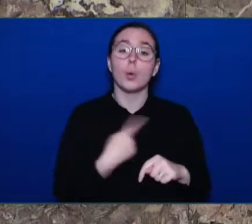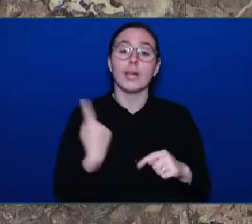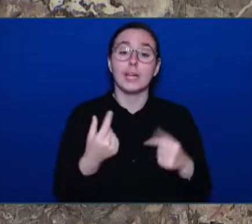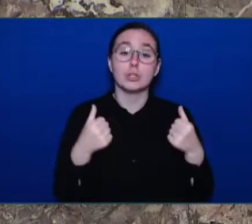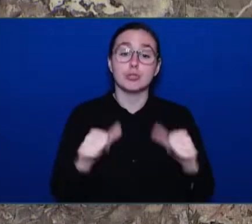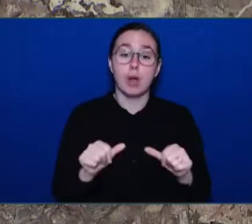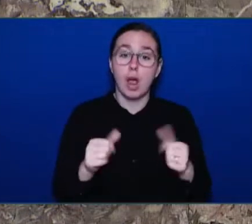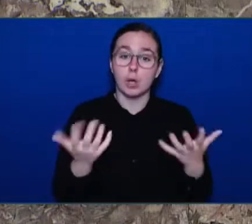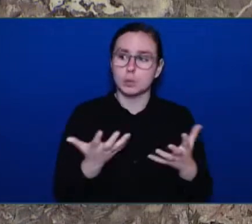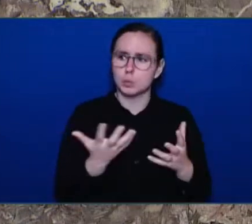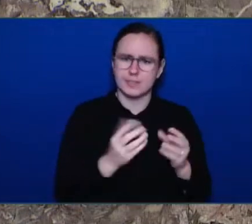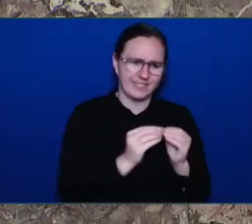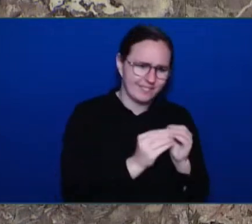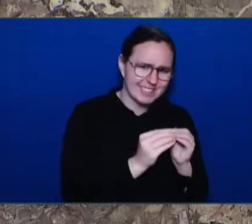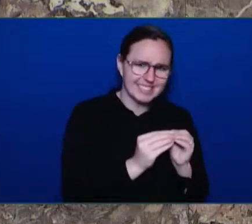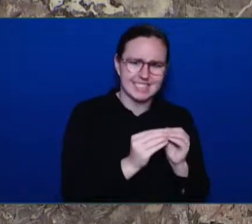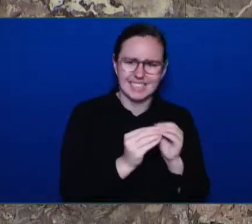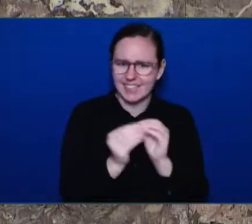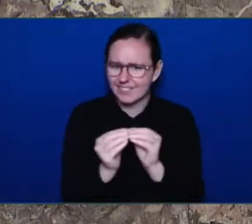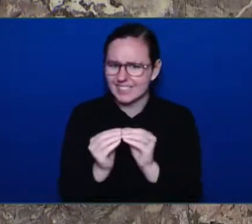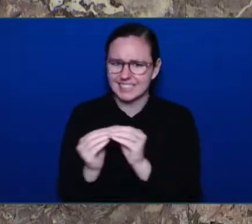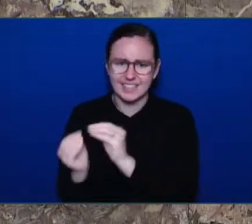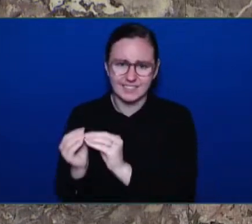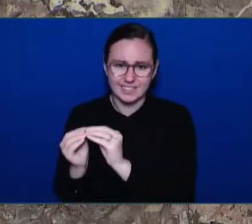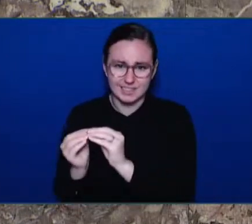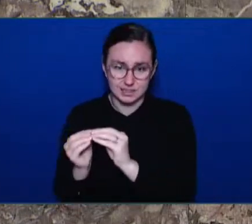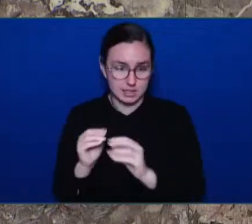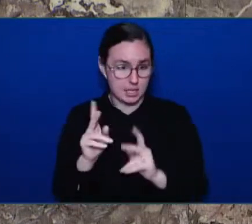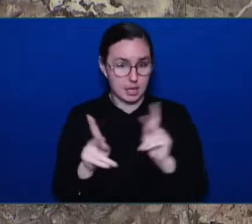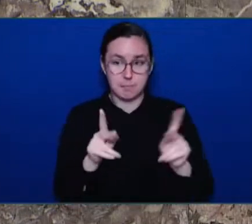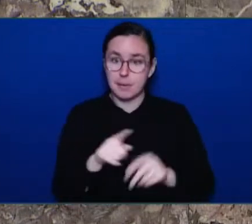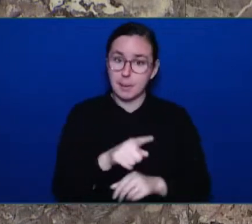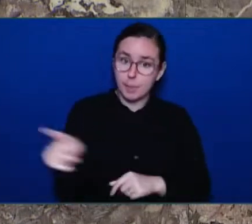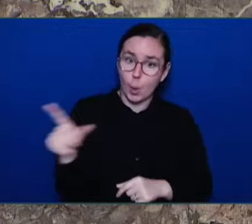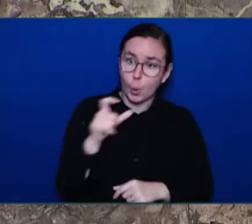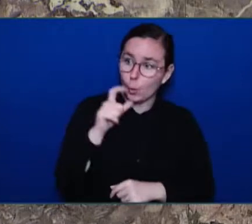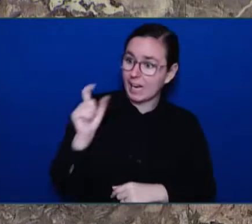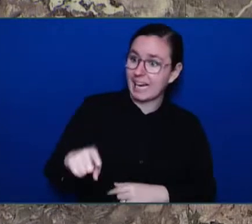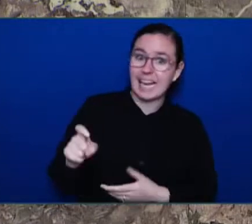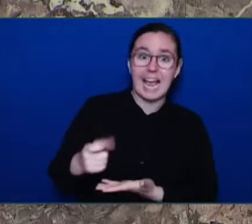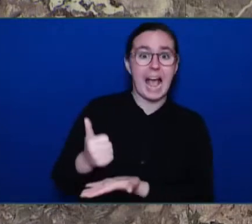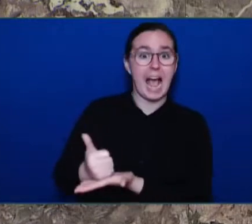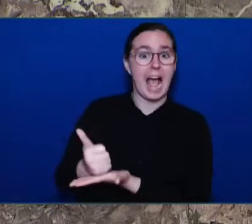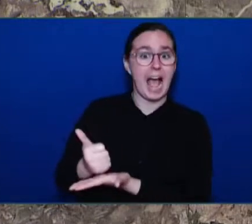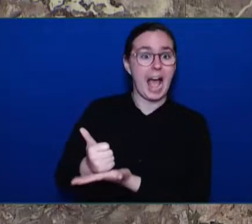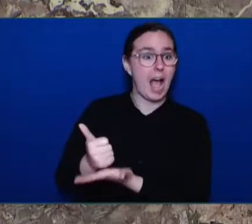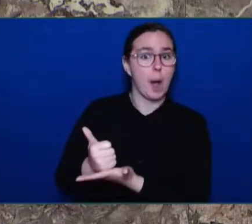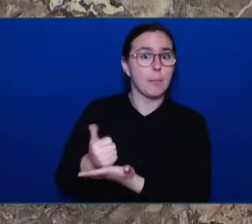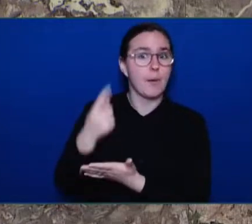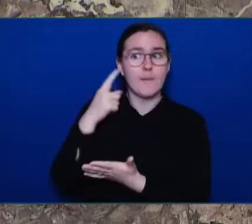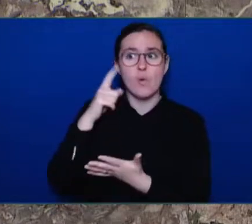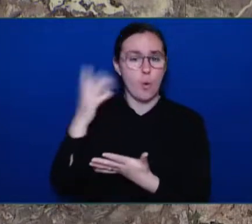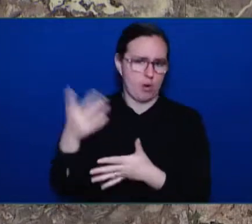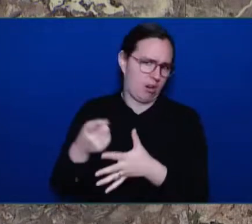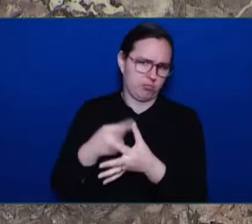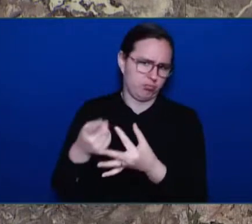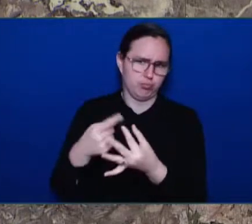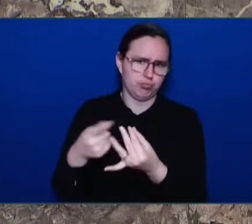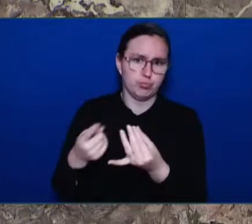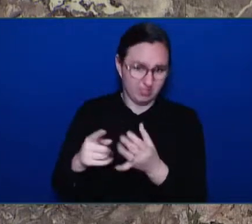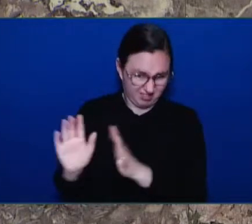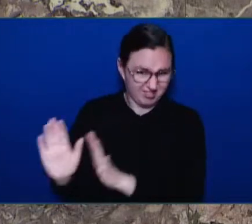lived experience ask us for right now. It was just this spring that in this chamber, an amendment to the Mental Health Act to provide rights advice